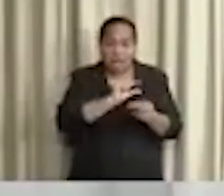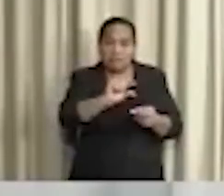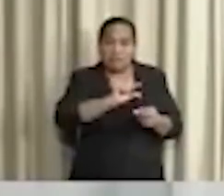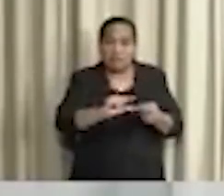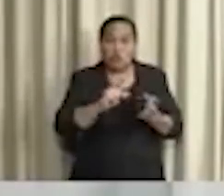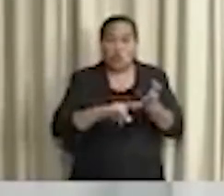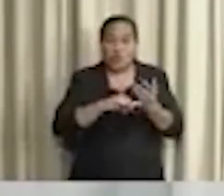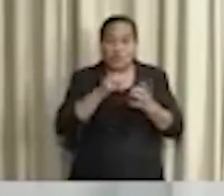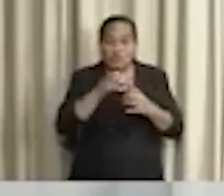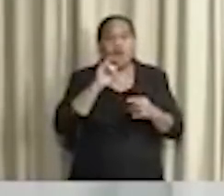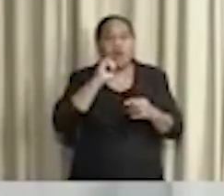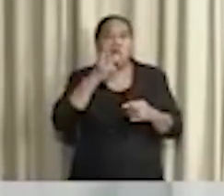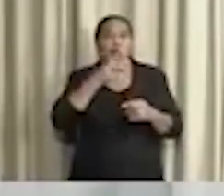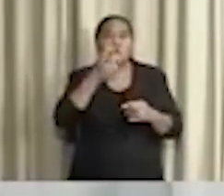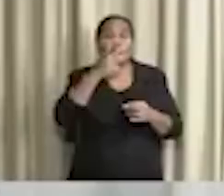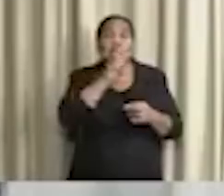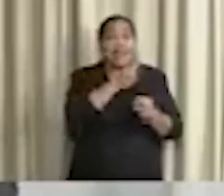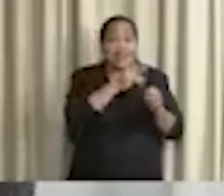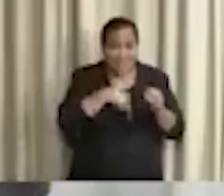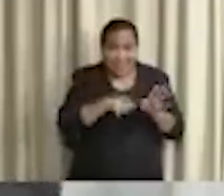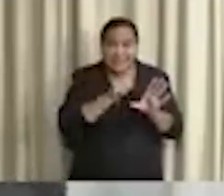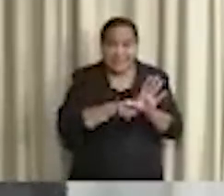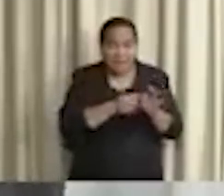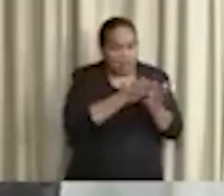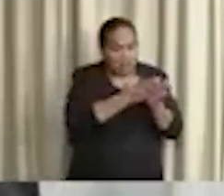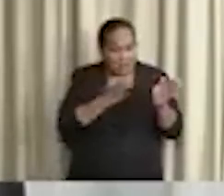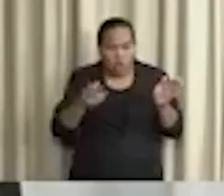in the 2023-24 budget in July.